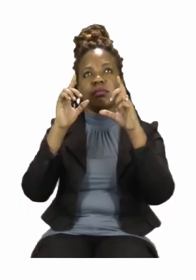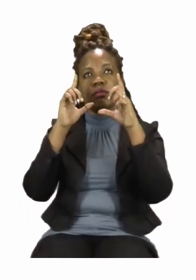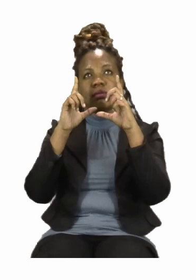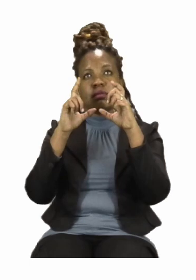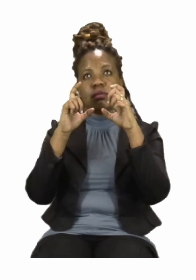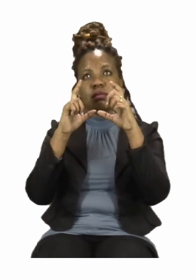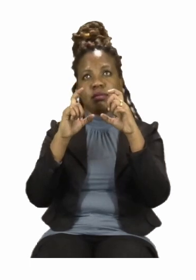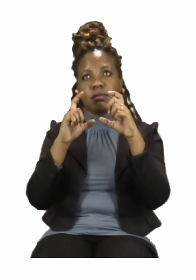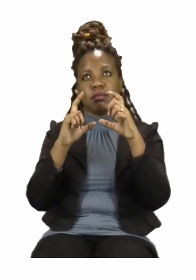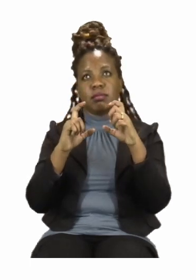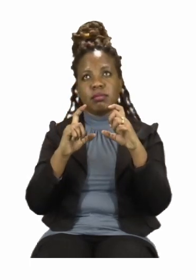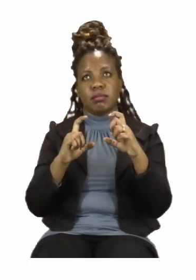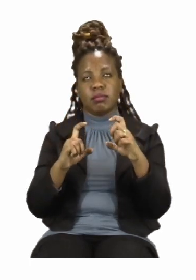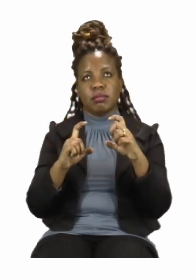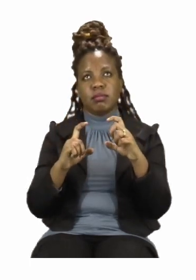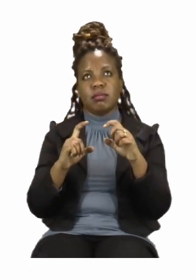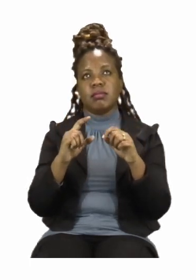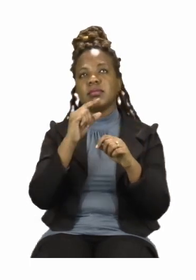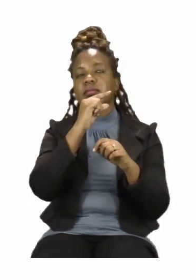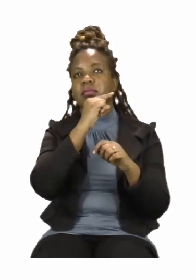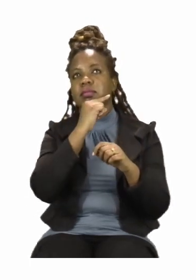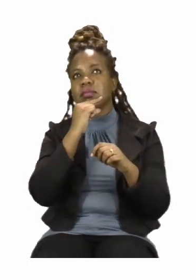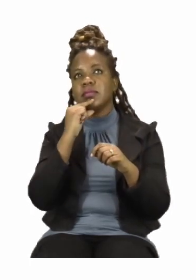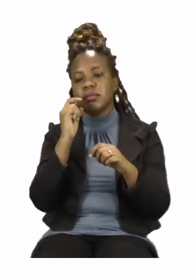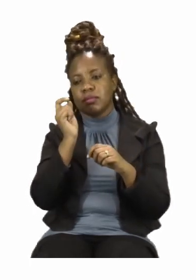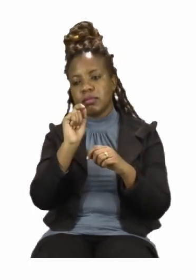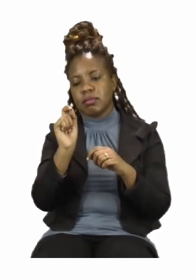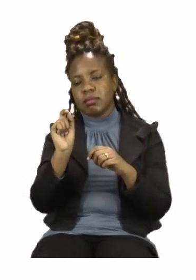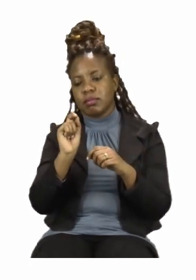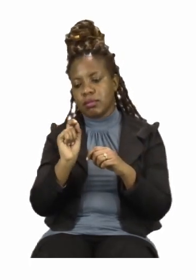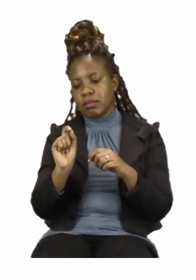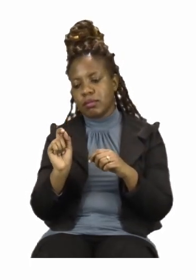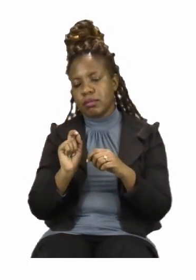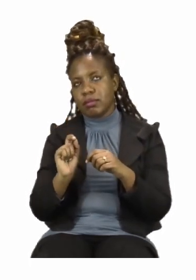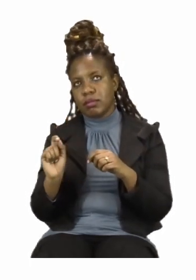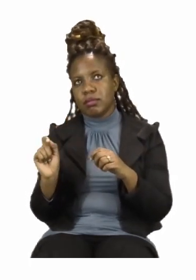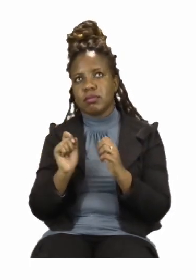dish. Change the first sound to